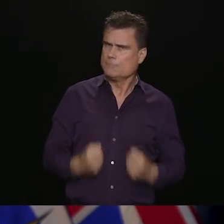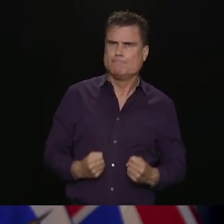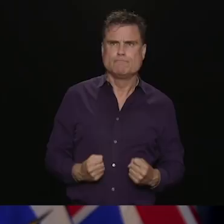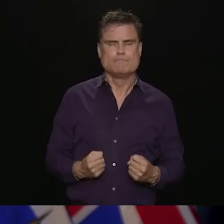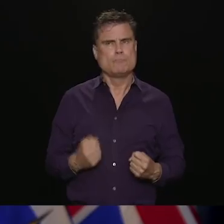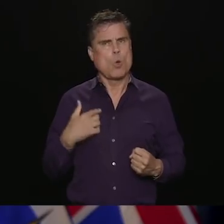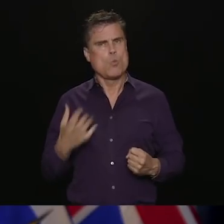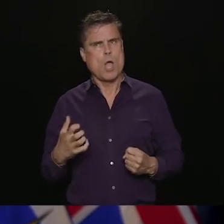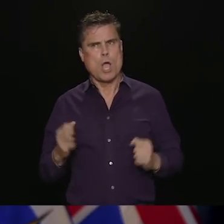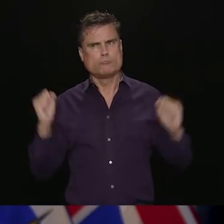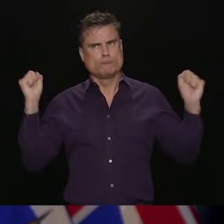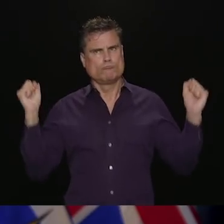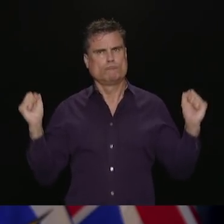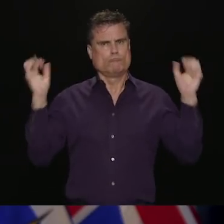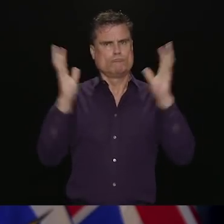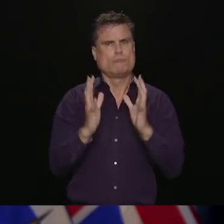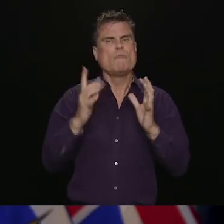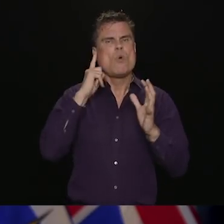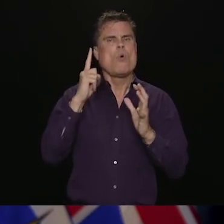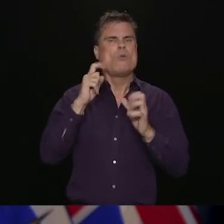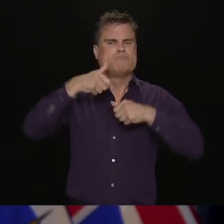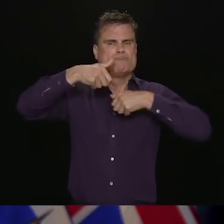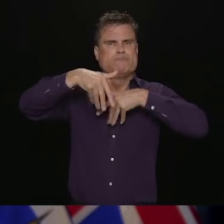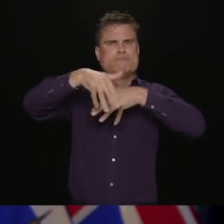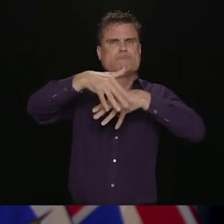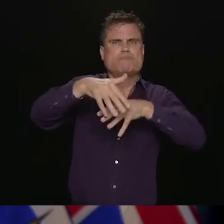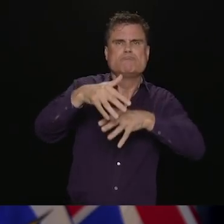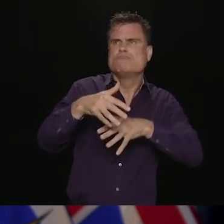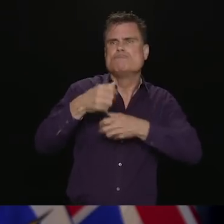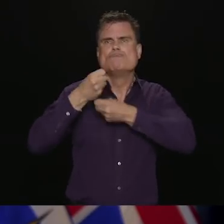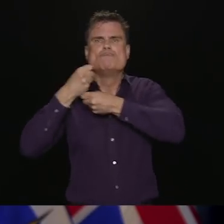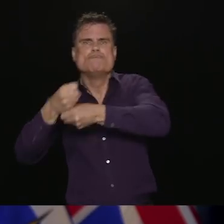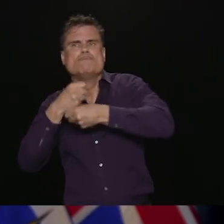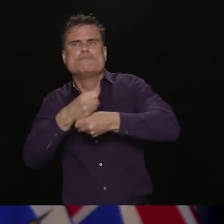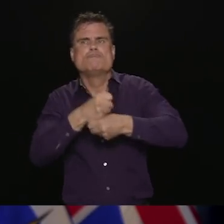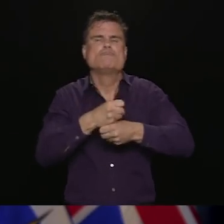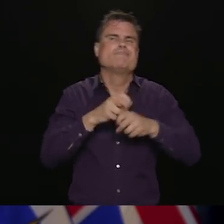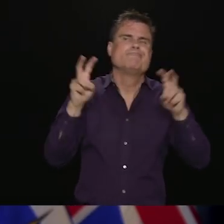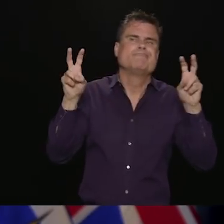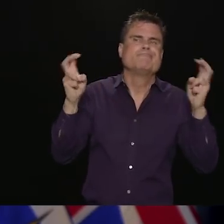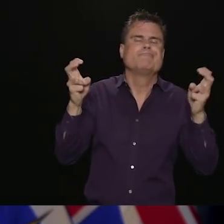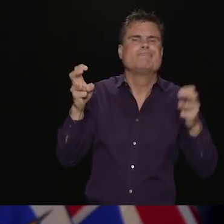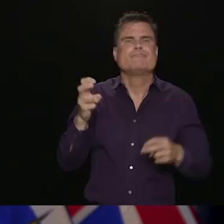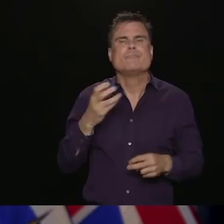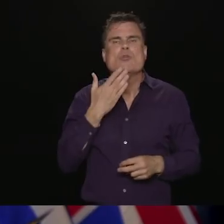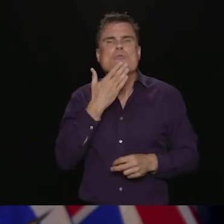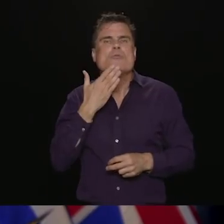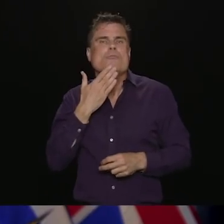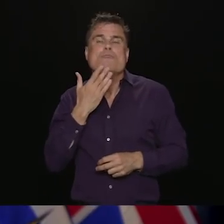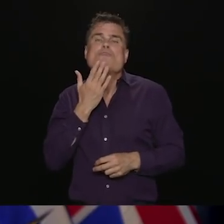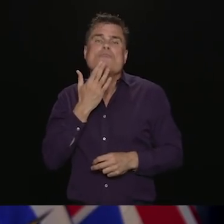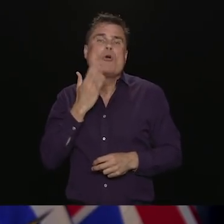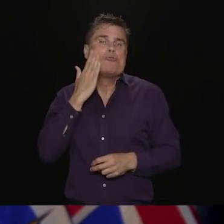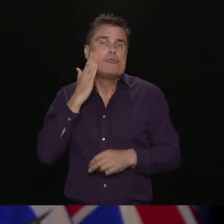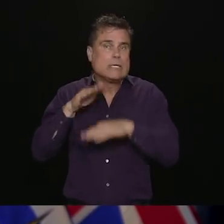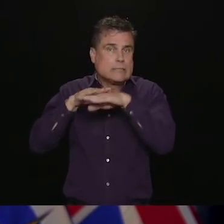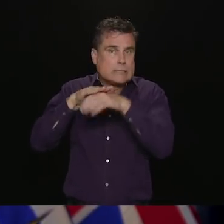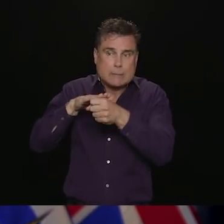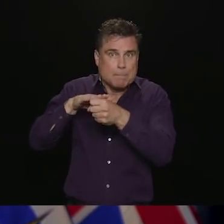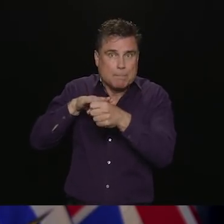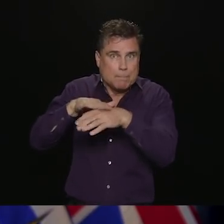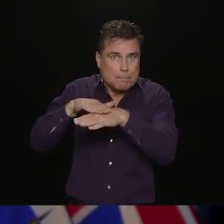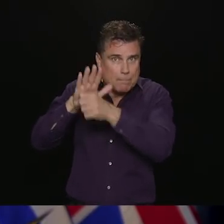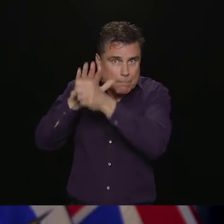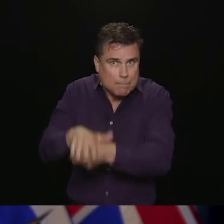issue, even in the middle of a pandemic. But there's ways to do that safely. We have seen people who have been